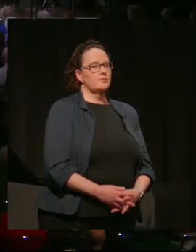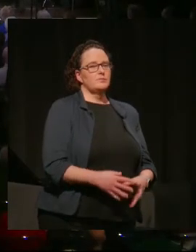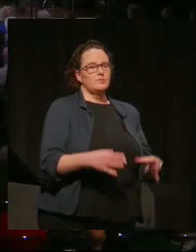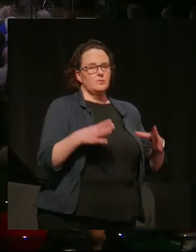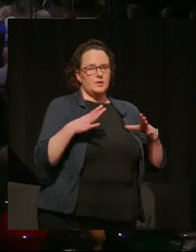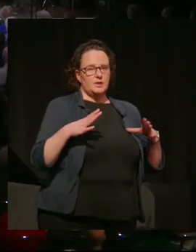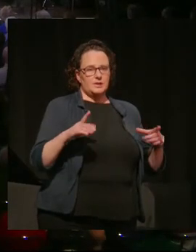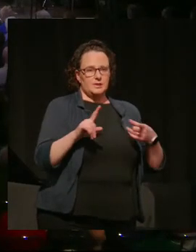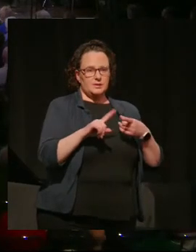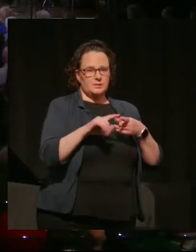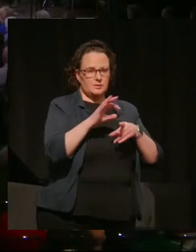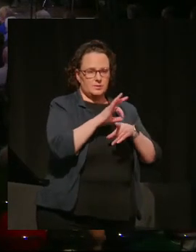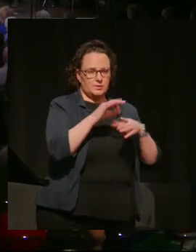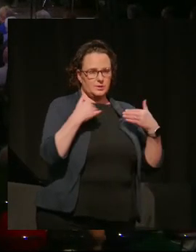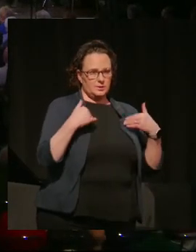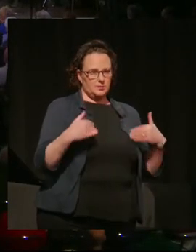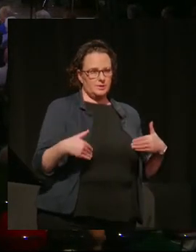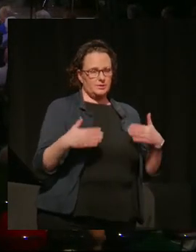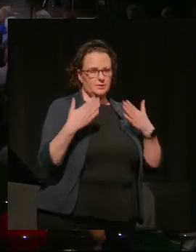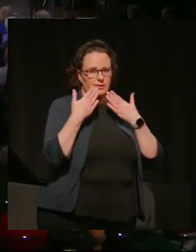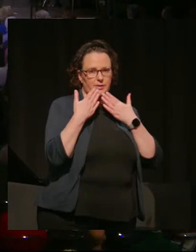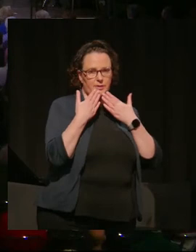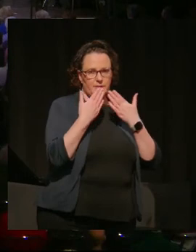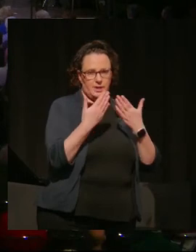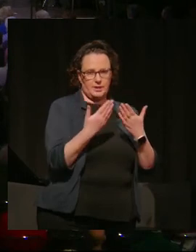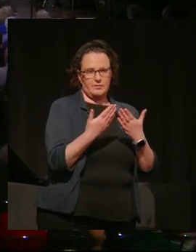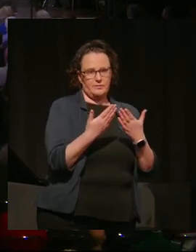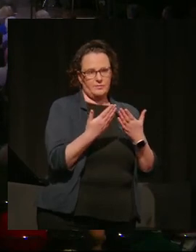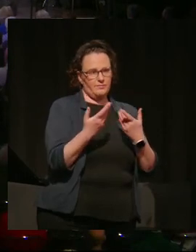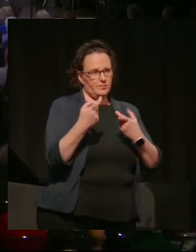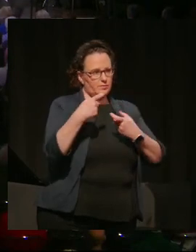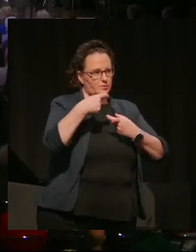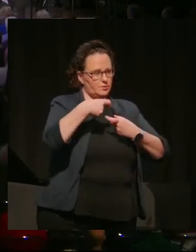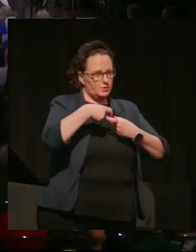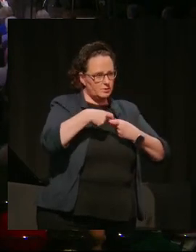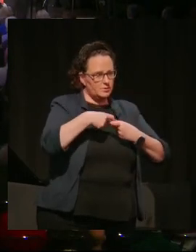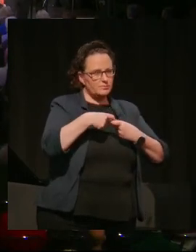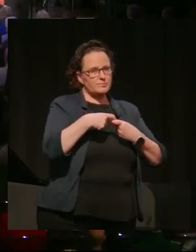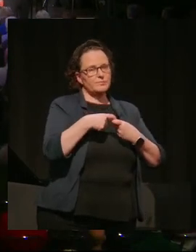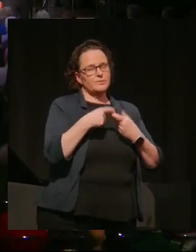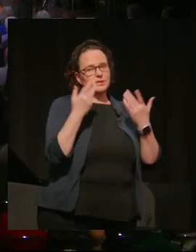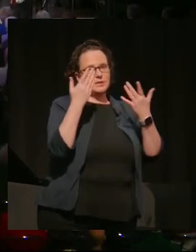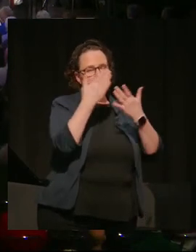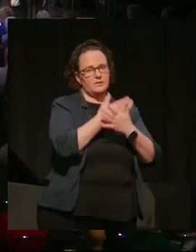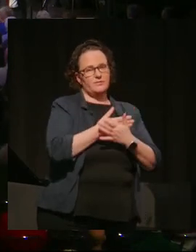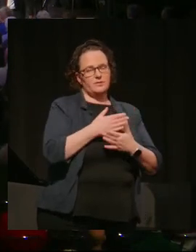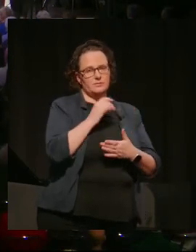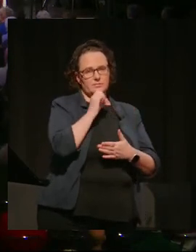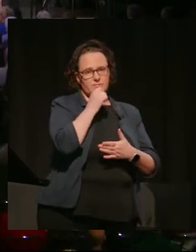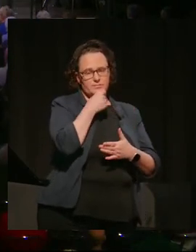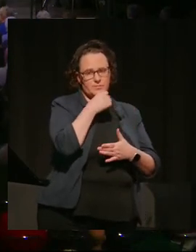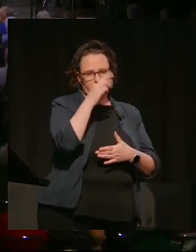Ladies and gentlemen, thank you for joining us in this evening of solemn commemoration.